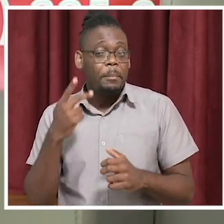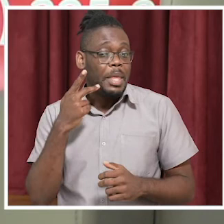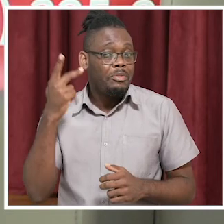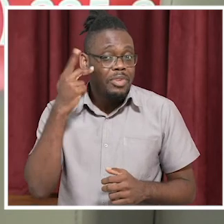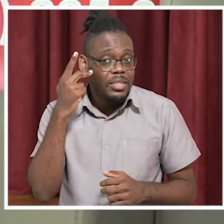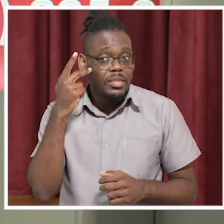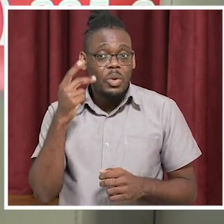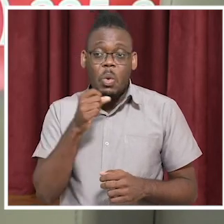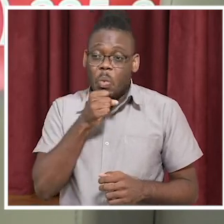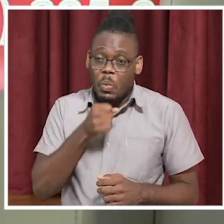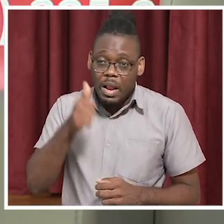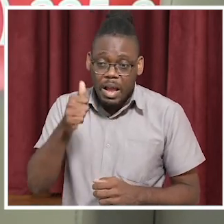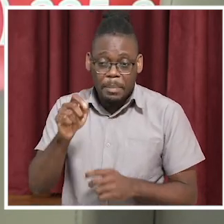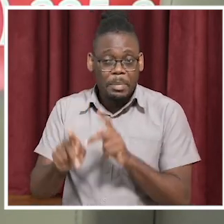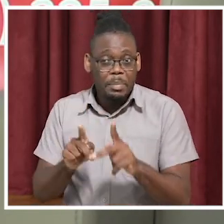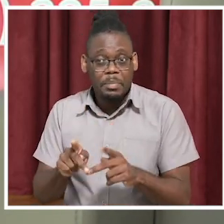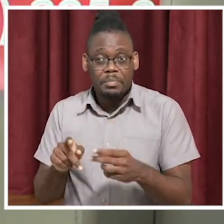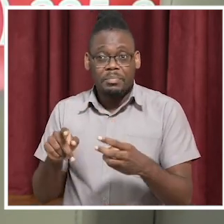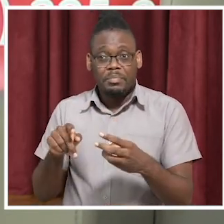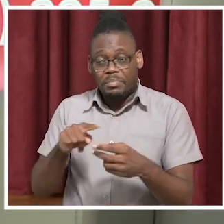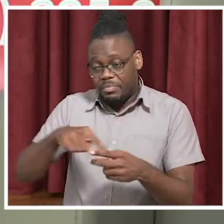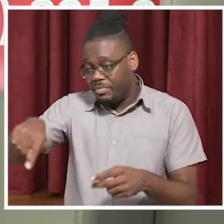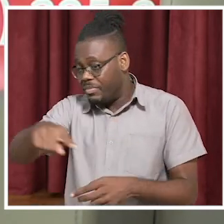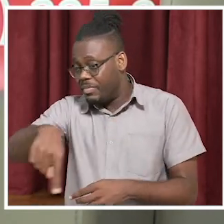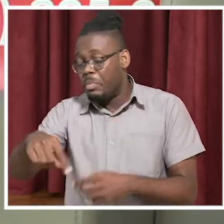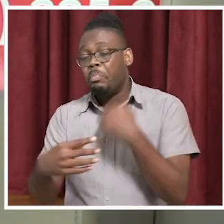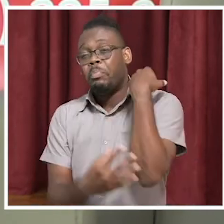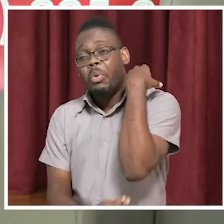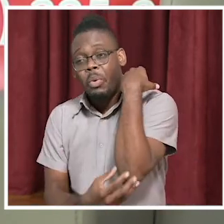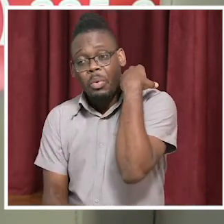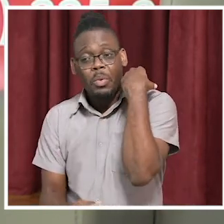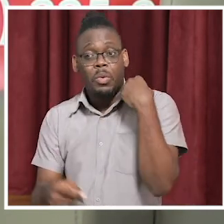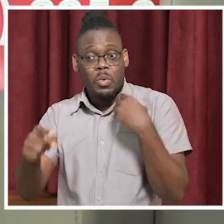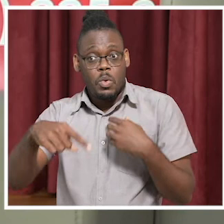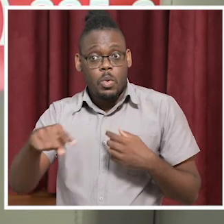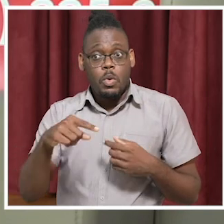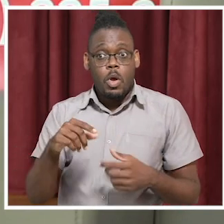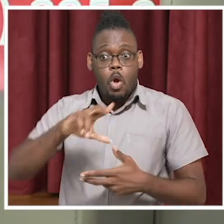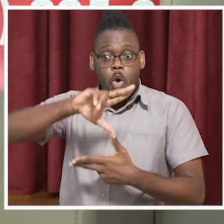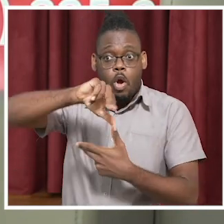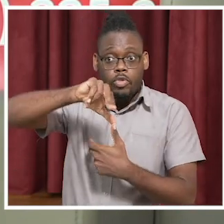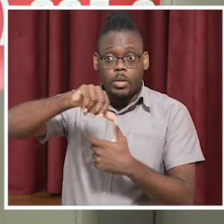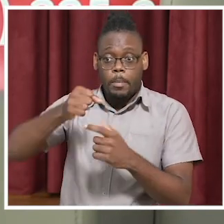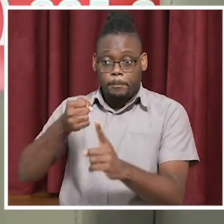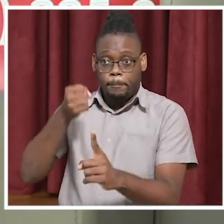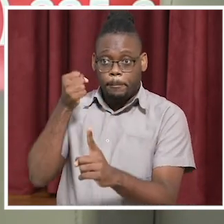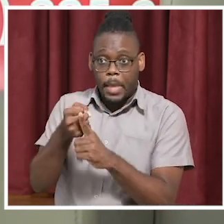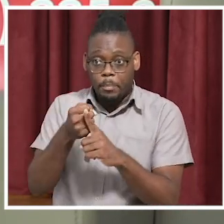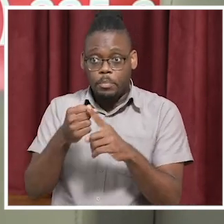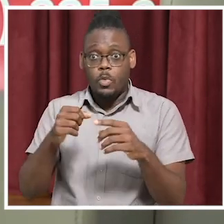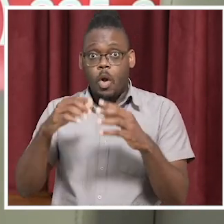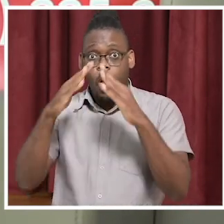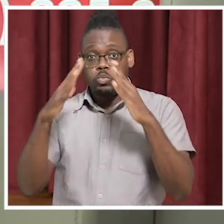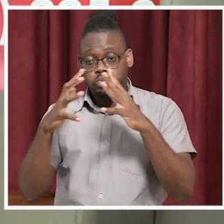would assist, and victims of natural disaster, keeping in mind the wet and hurricane season we're currently in that season. And if